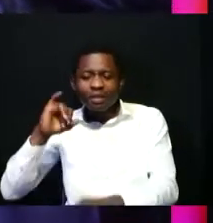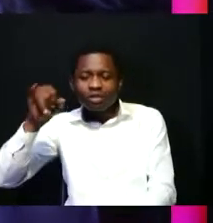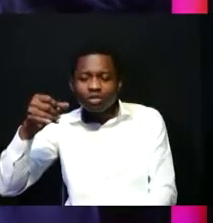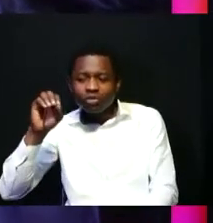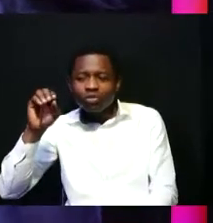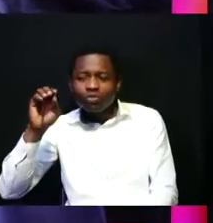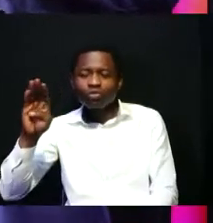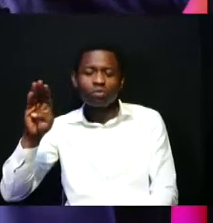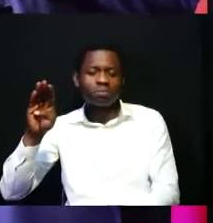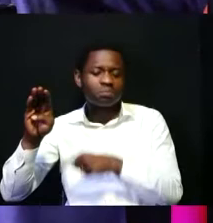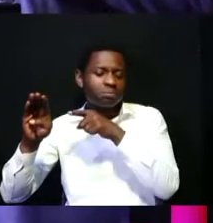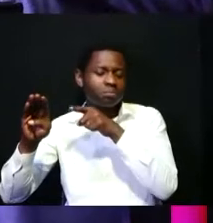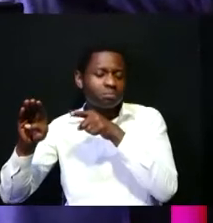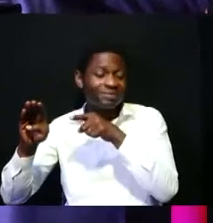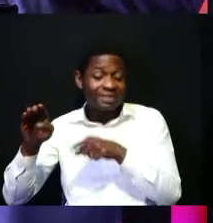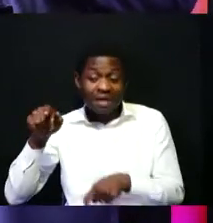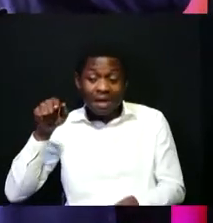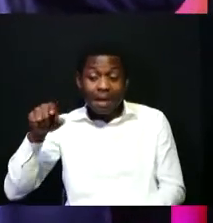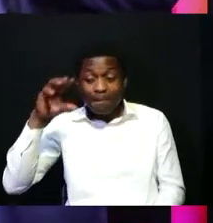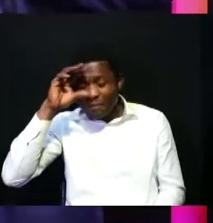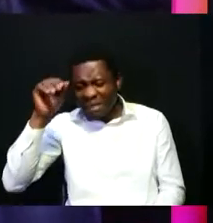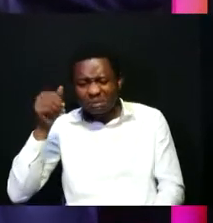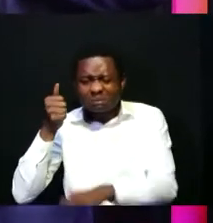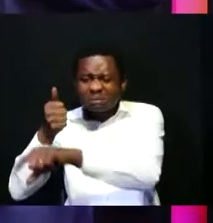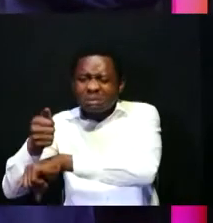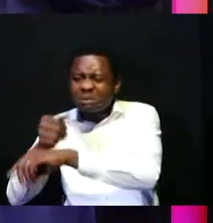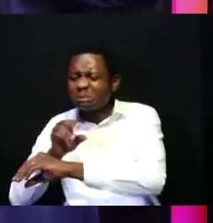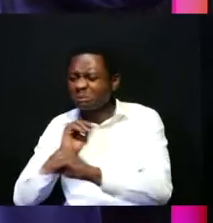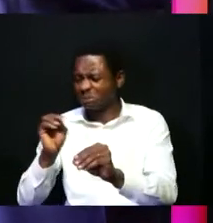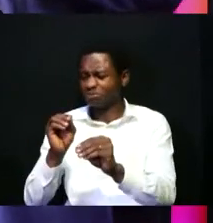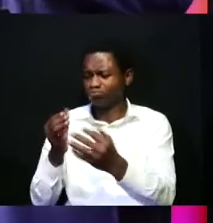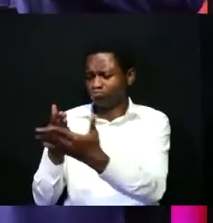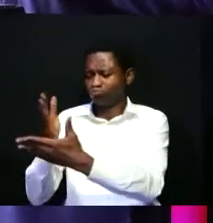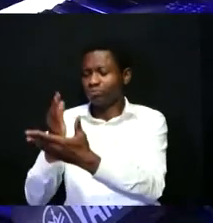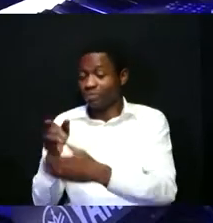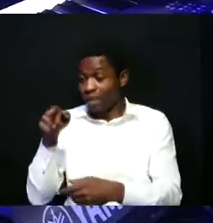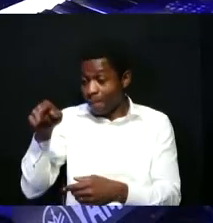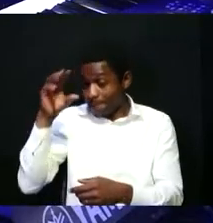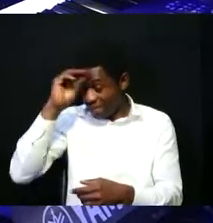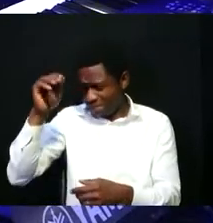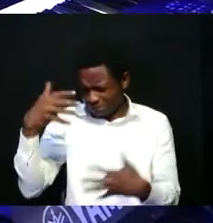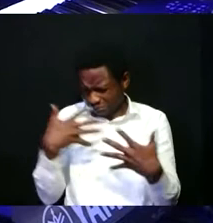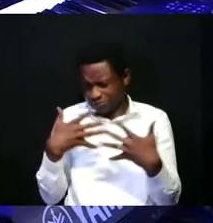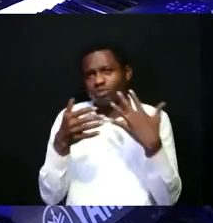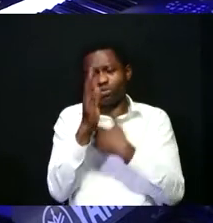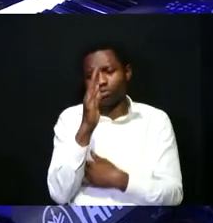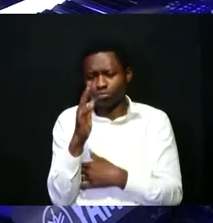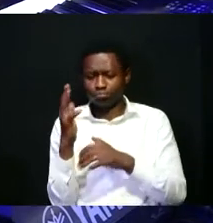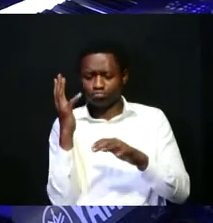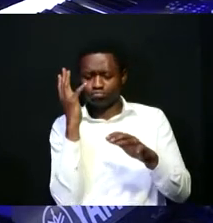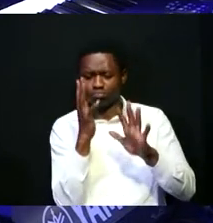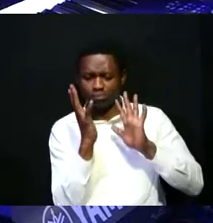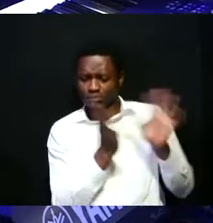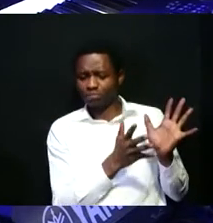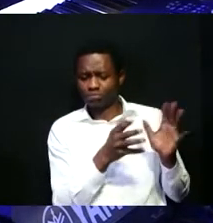man was blameless and upright. He feared God and shunned evil. Oberema bi tena